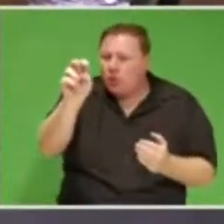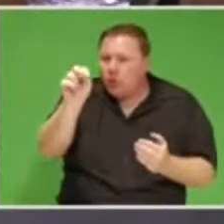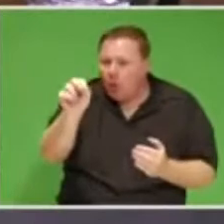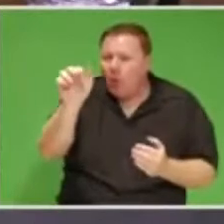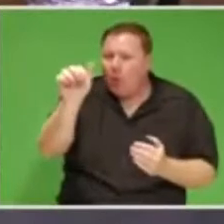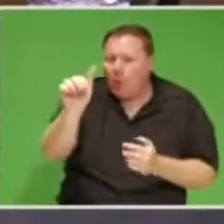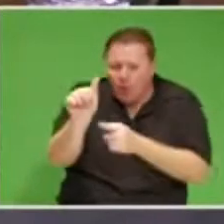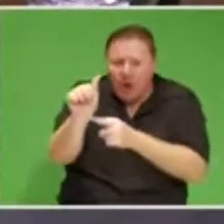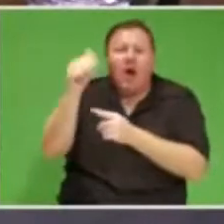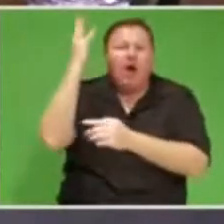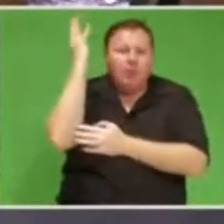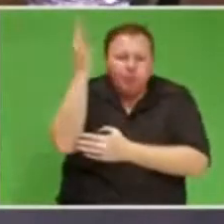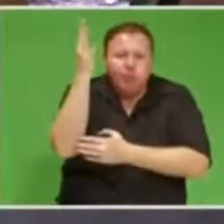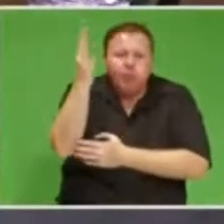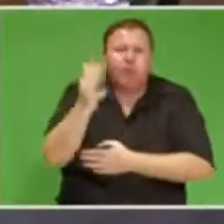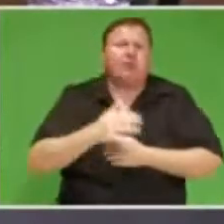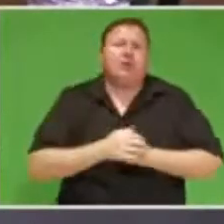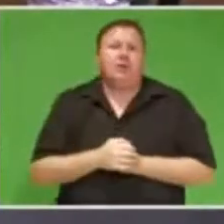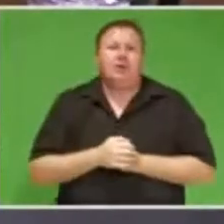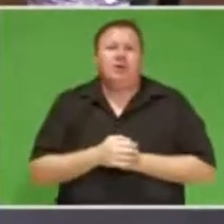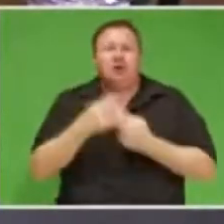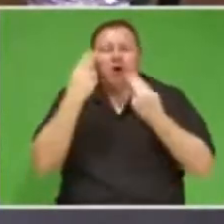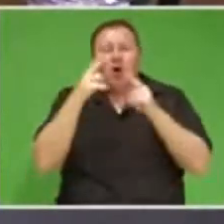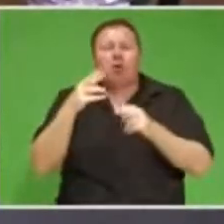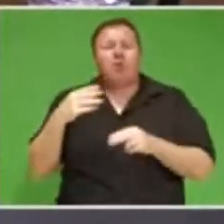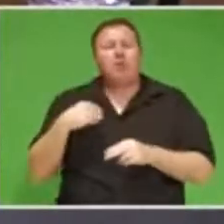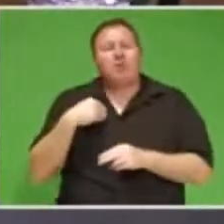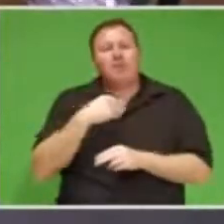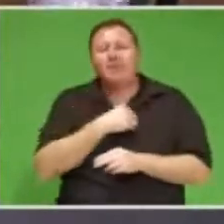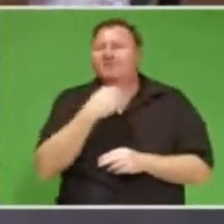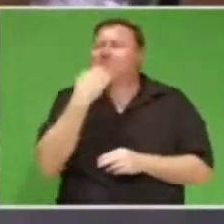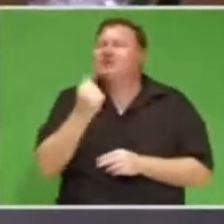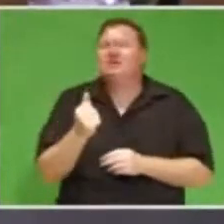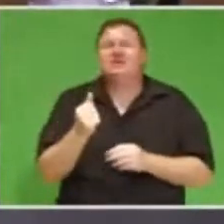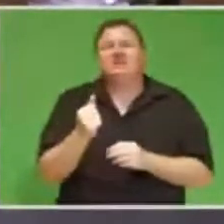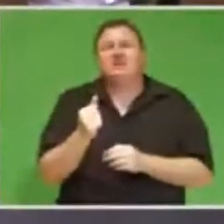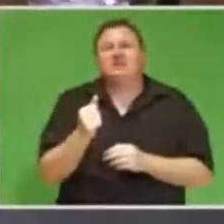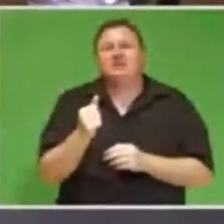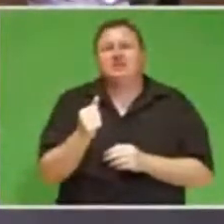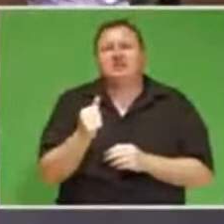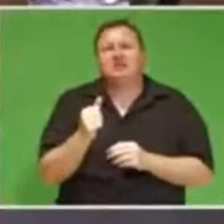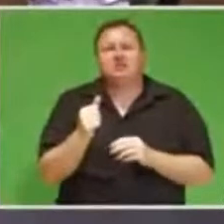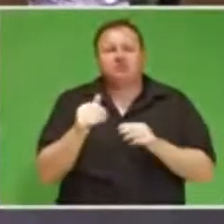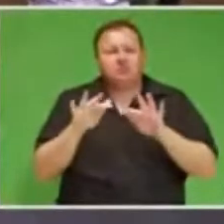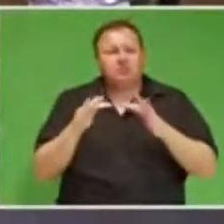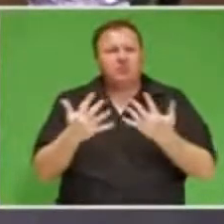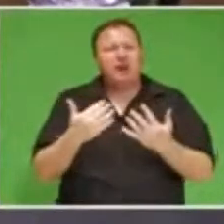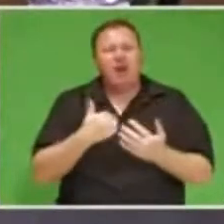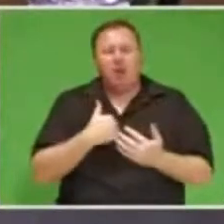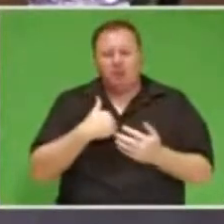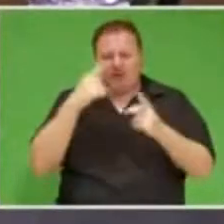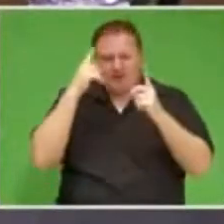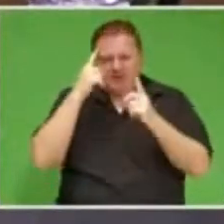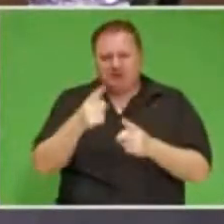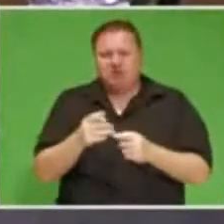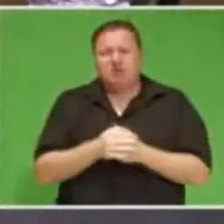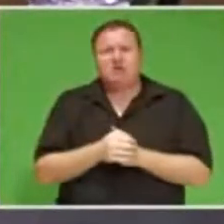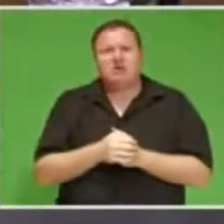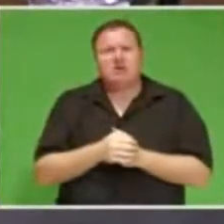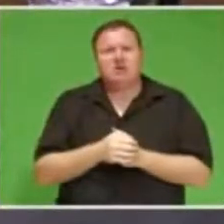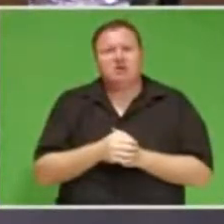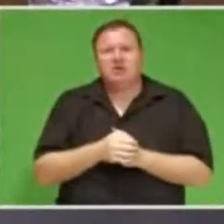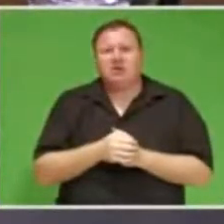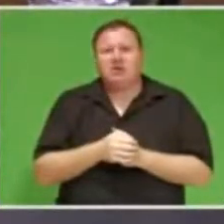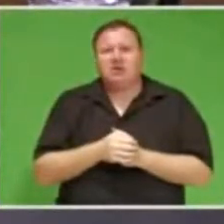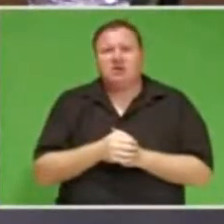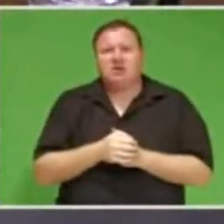address. Honorable members, please allow me to rule that I will not allow any